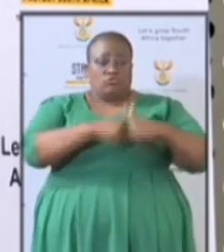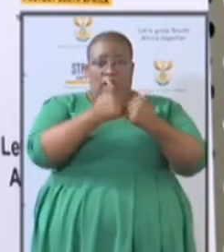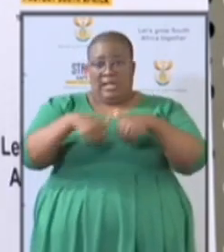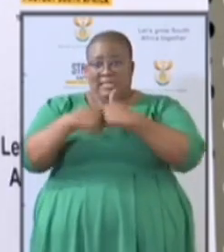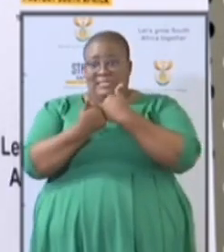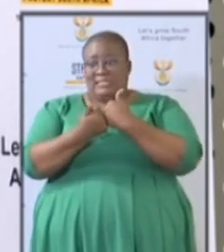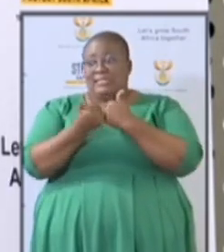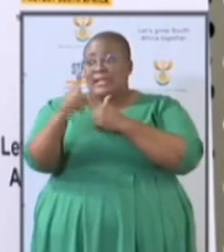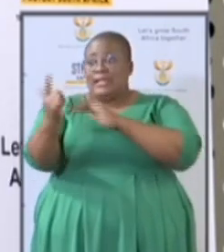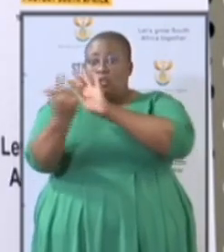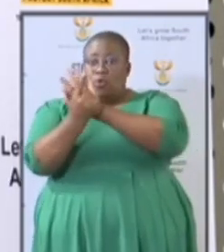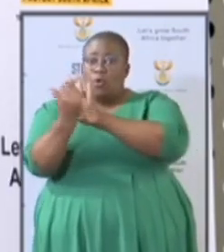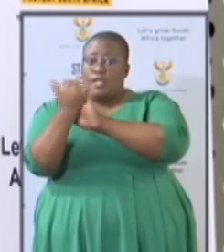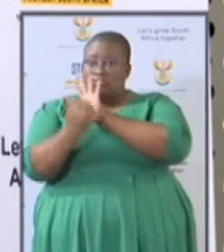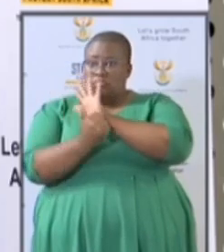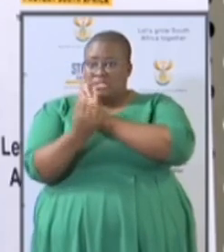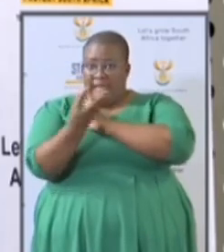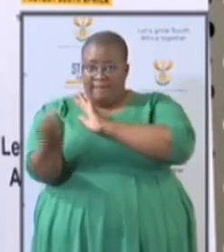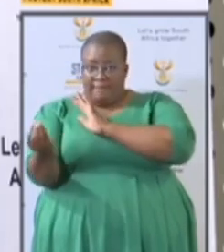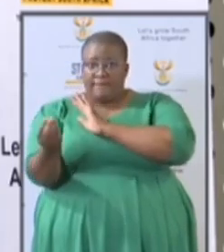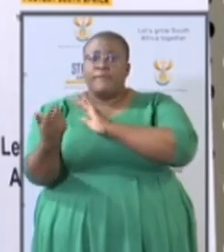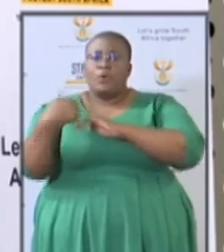agencies are facing. For example,